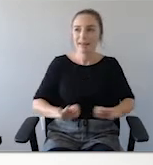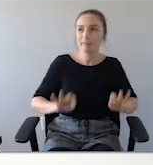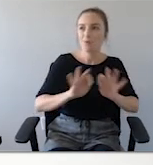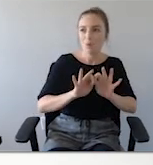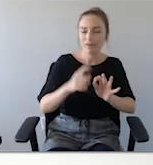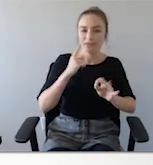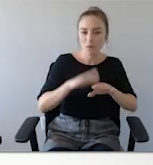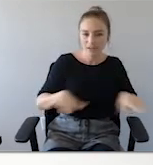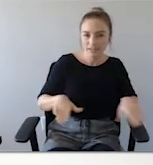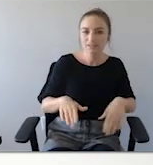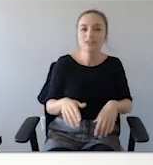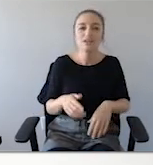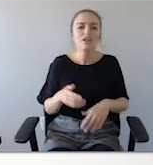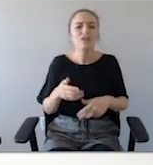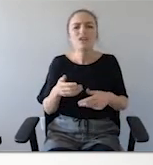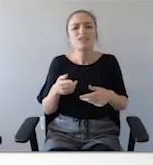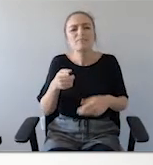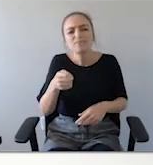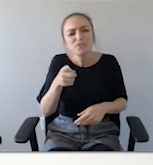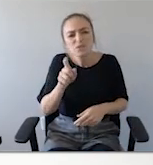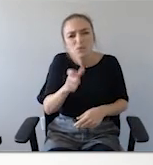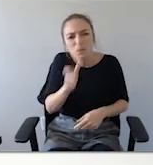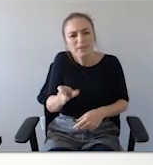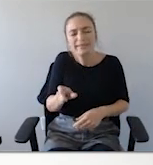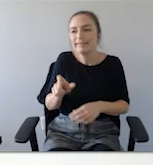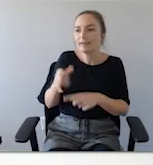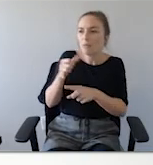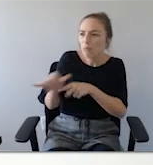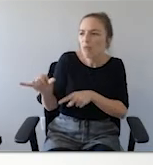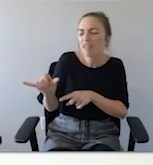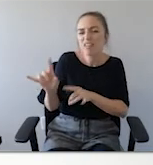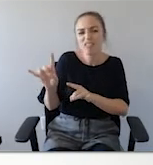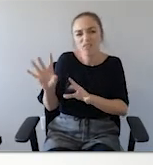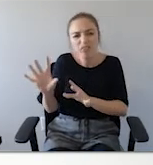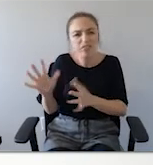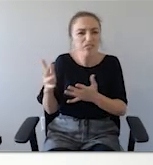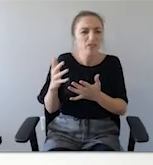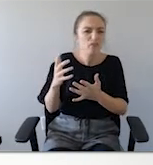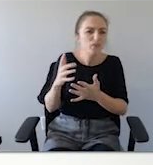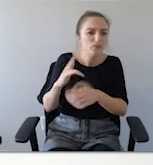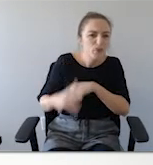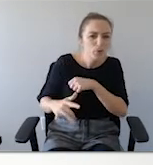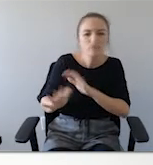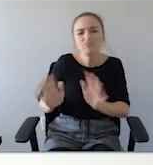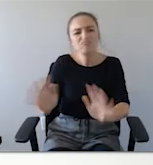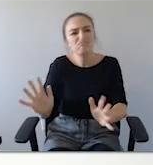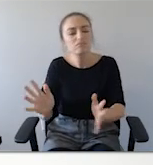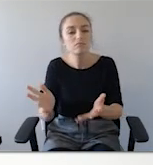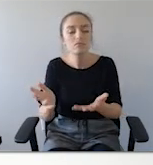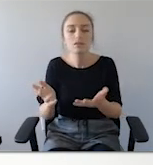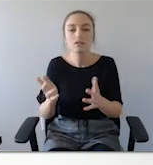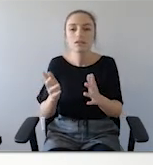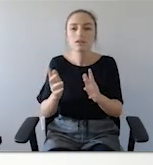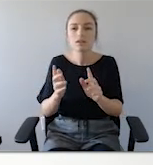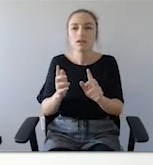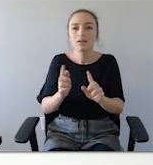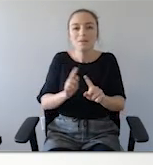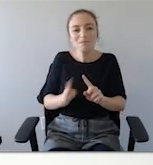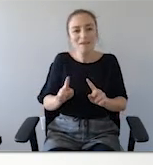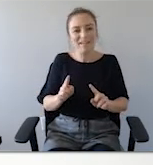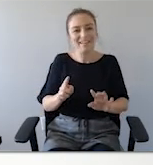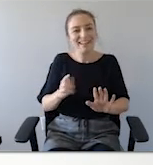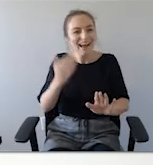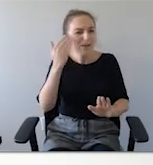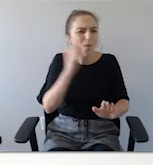but you really, and I know that there are people who think differently about this. I never brought cookies. I